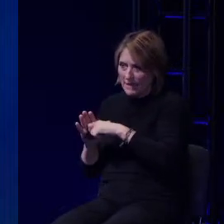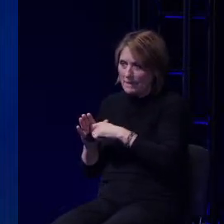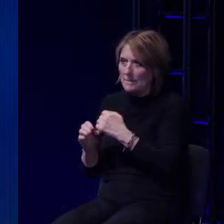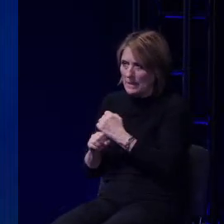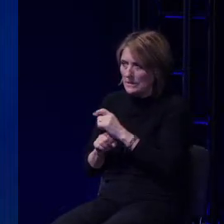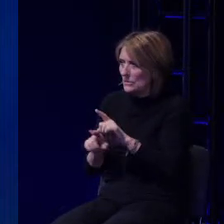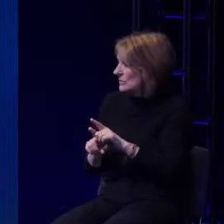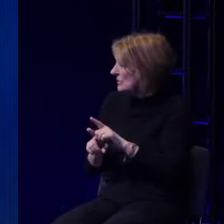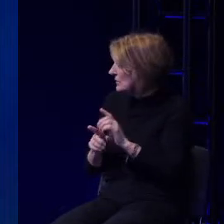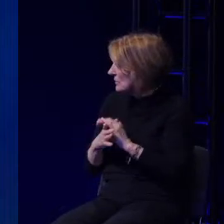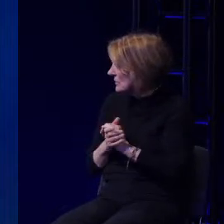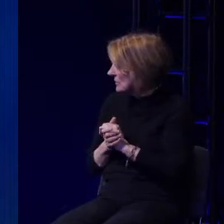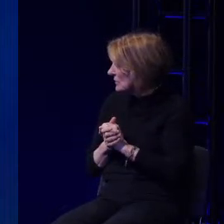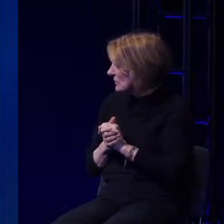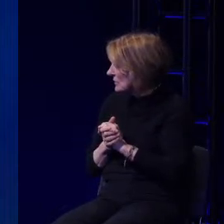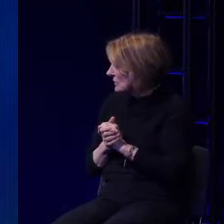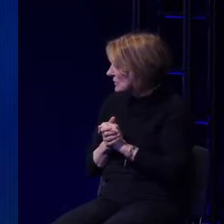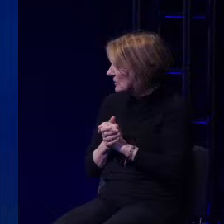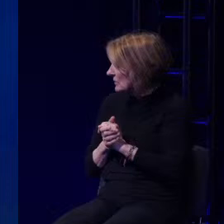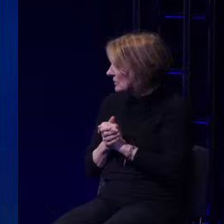stuff. And